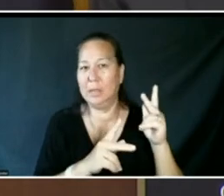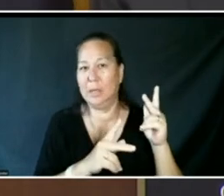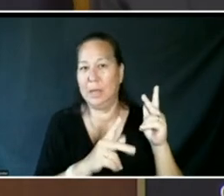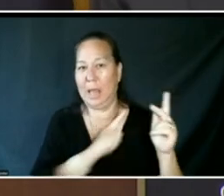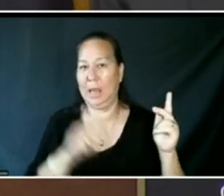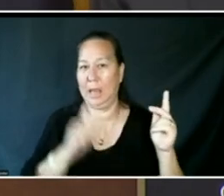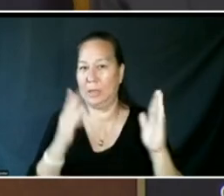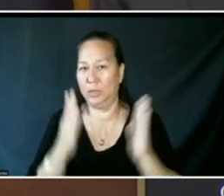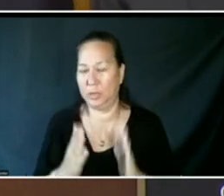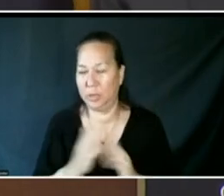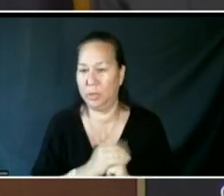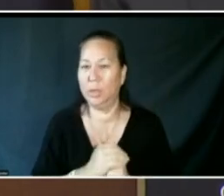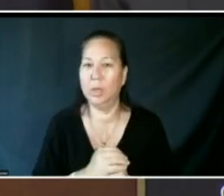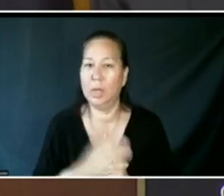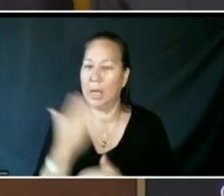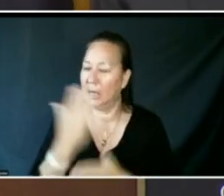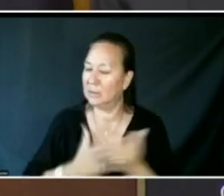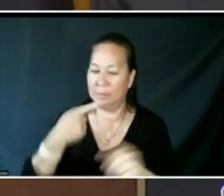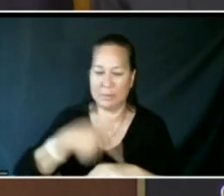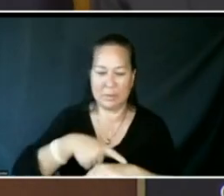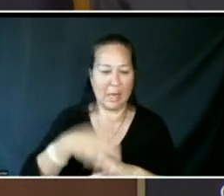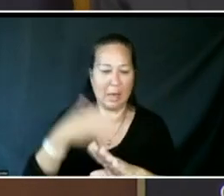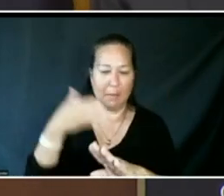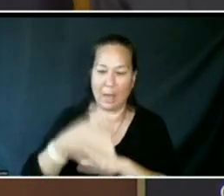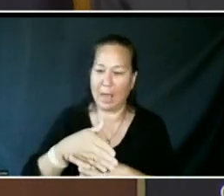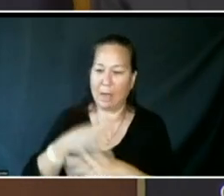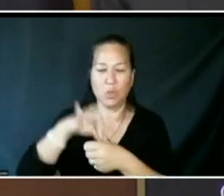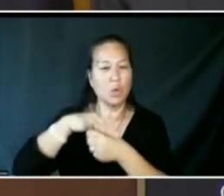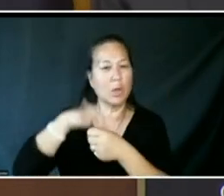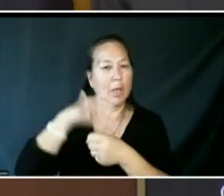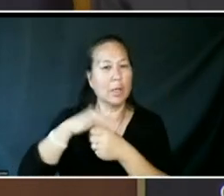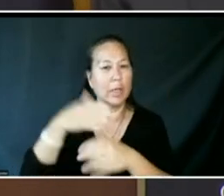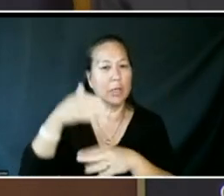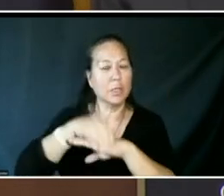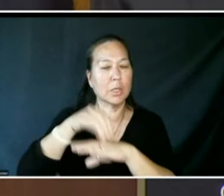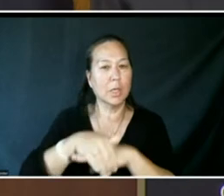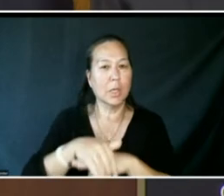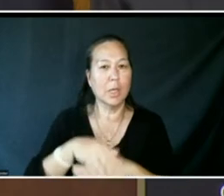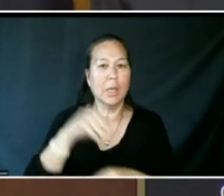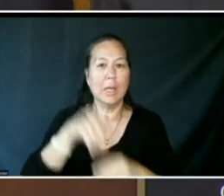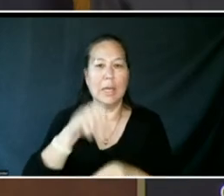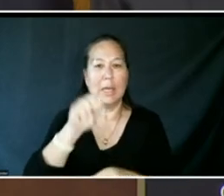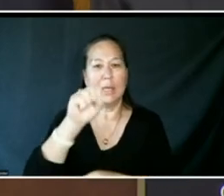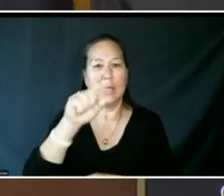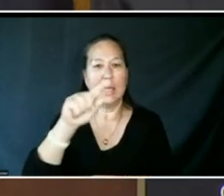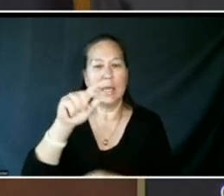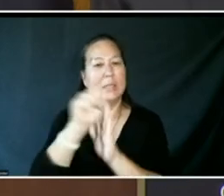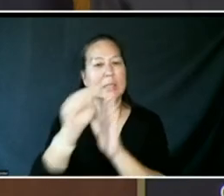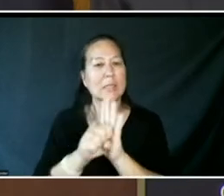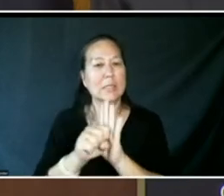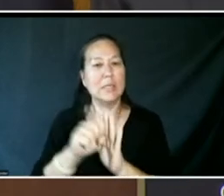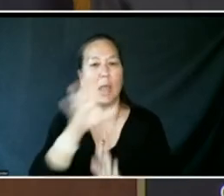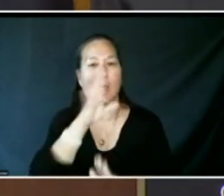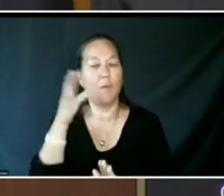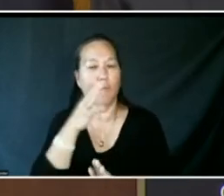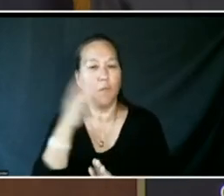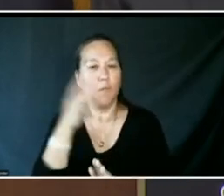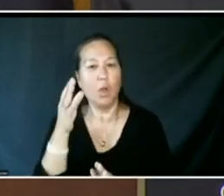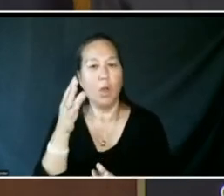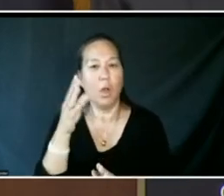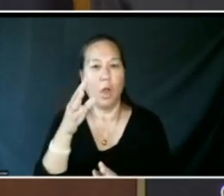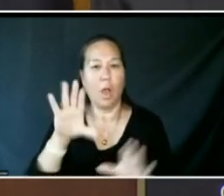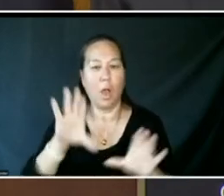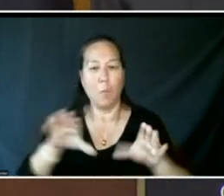sometime during election night, election workers at the State Farm Arena in Atlanta, Georgia, kicked out poll observers.